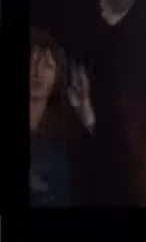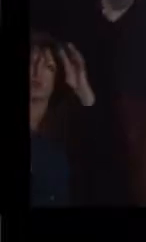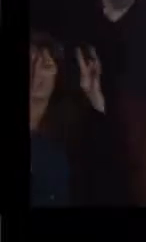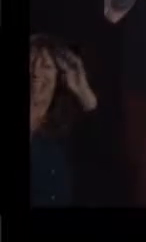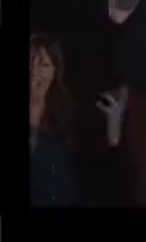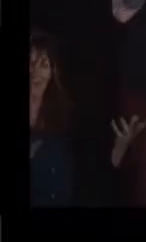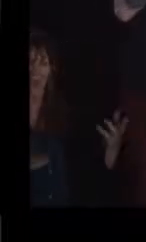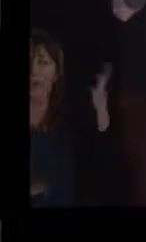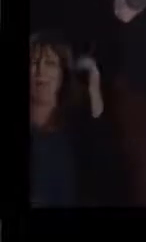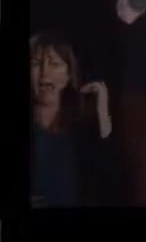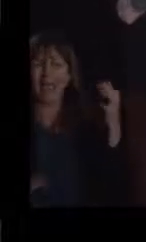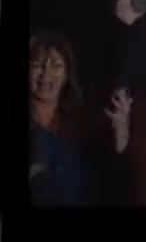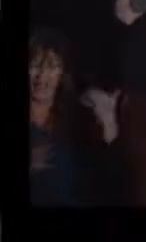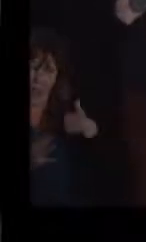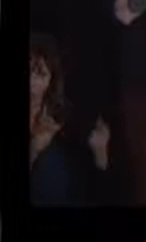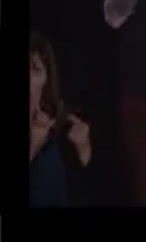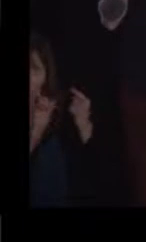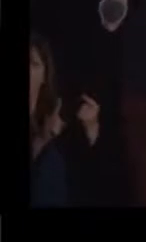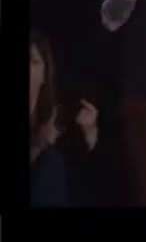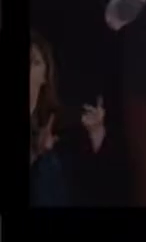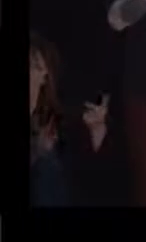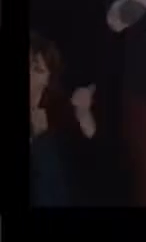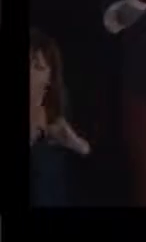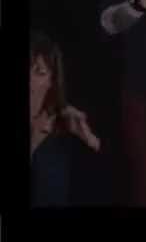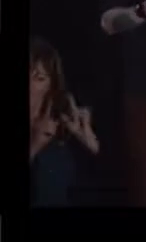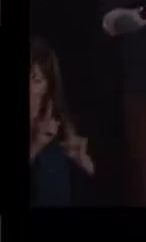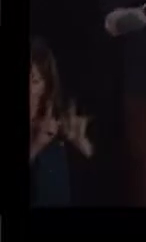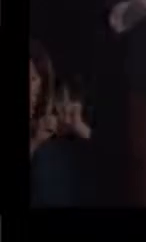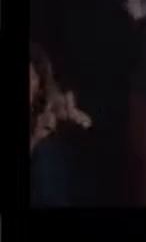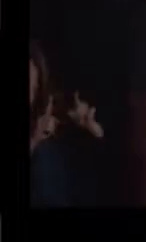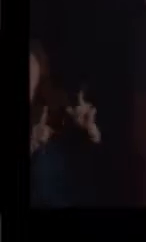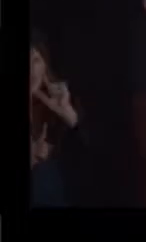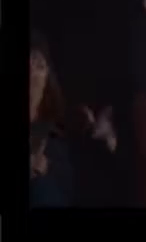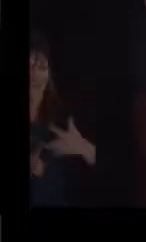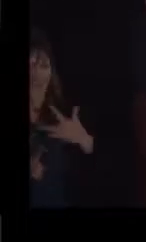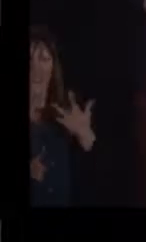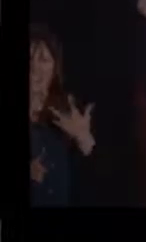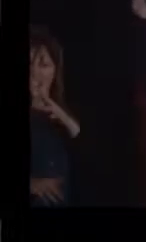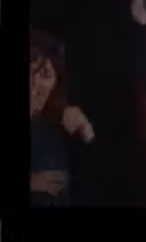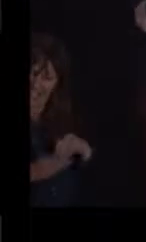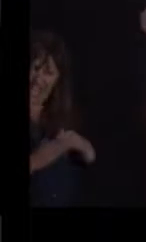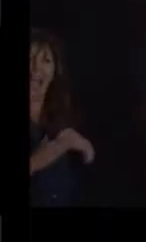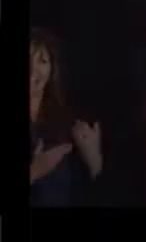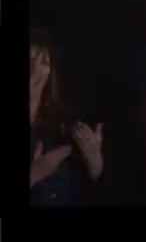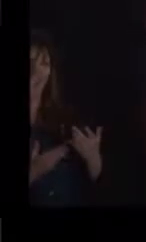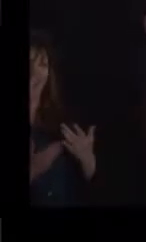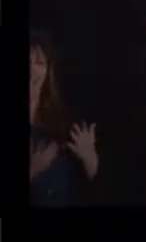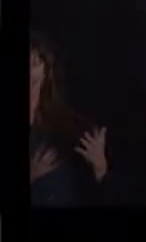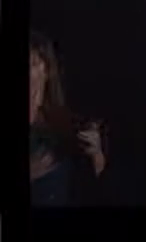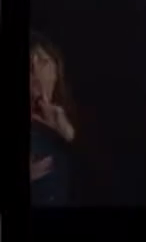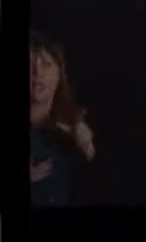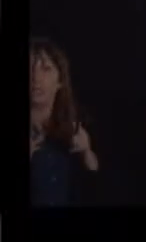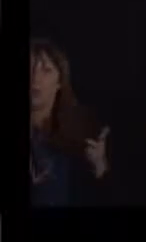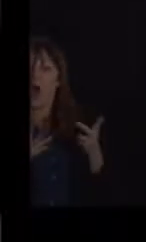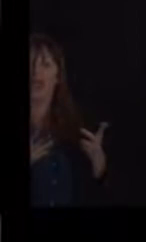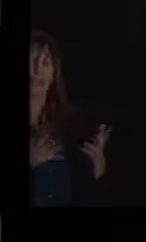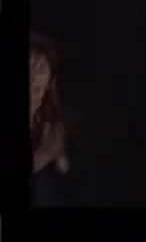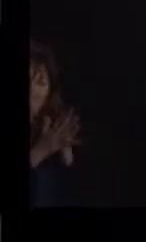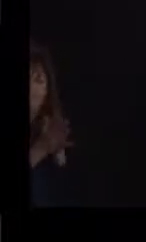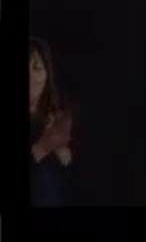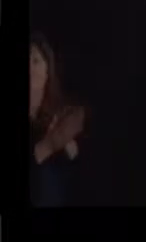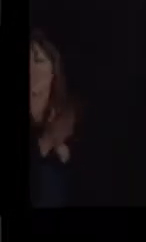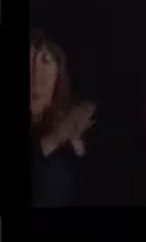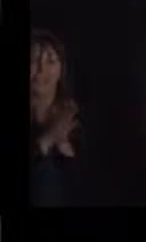know, we've got this amazing, I think you get that fire inside you that you just want to run after things and you